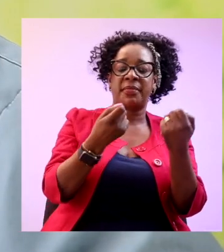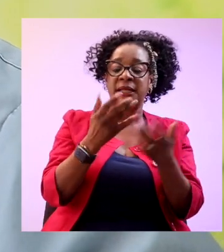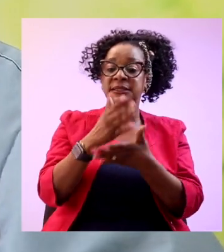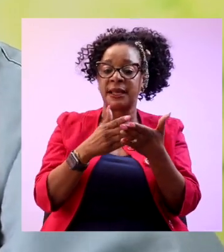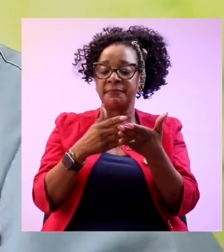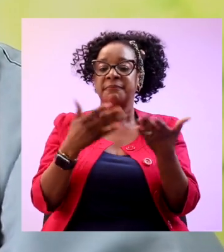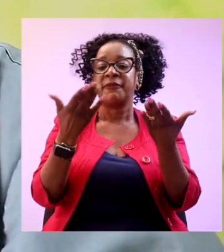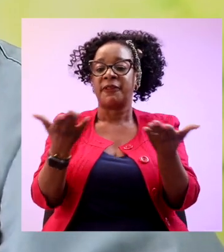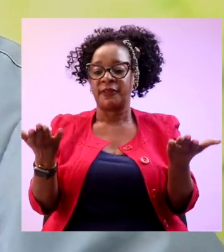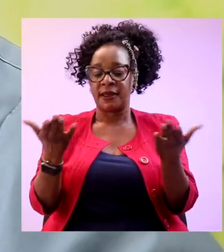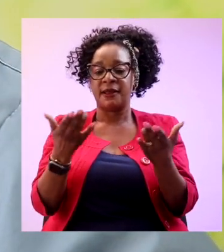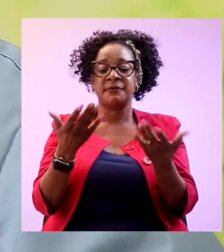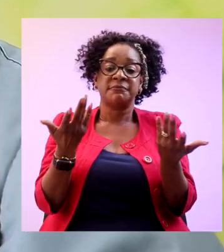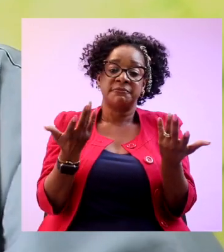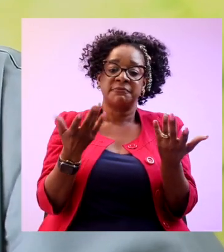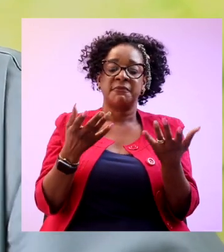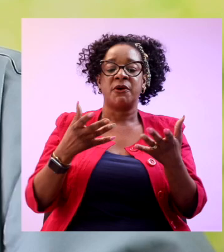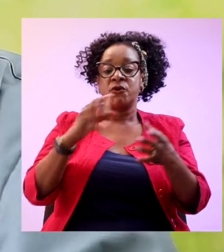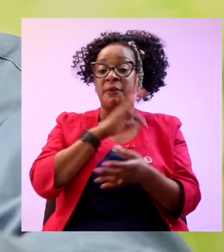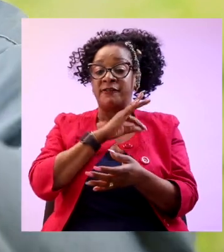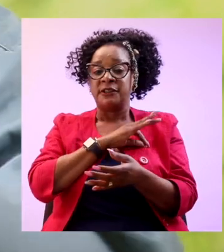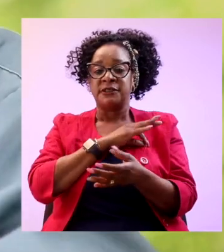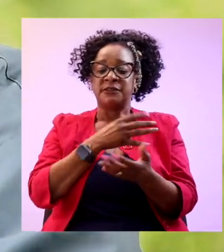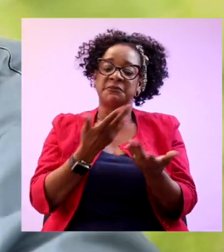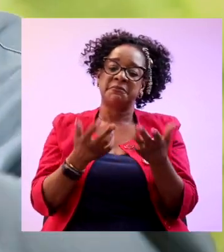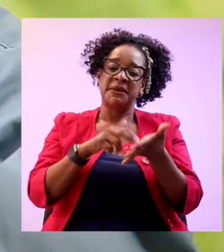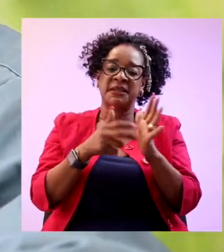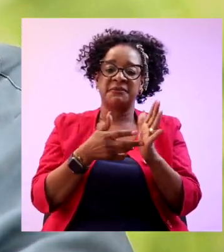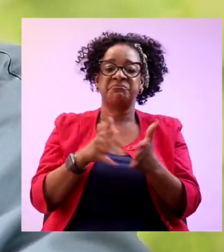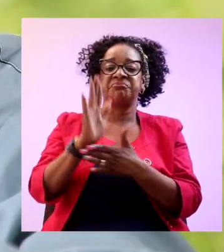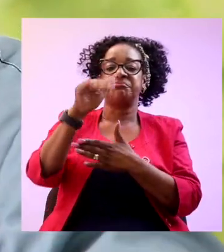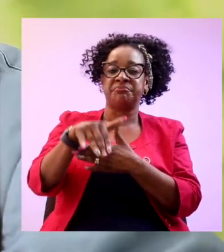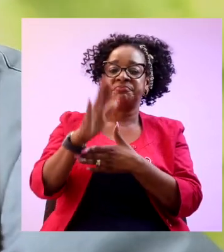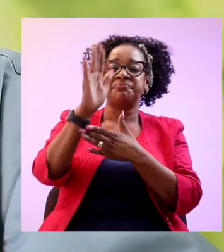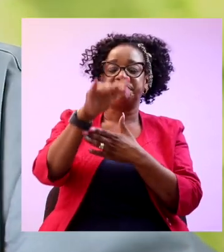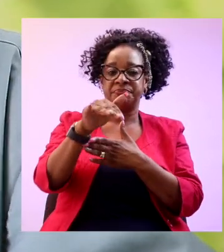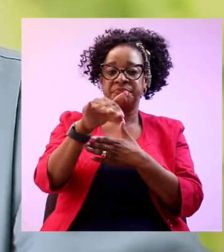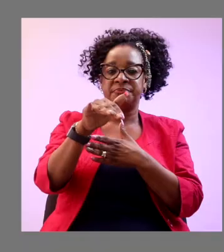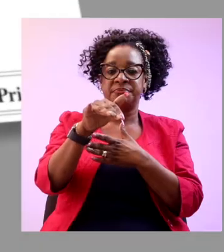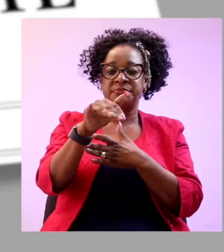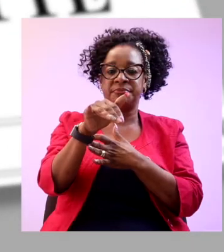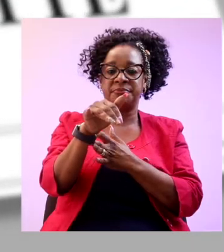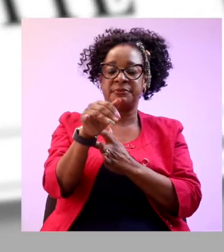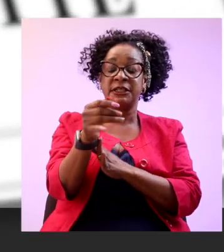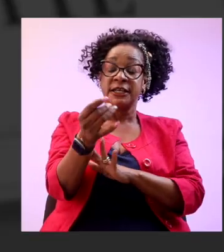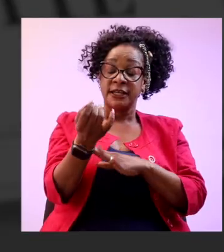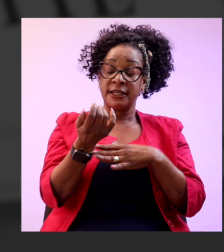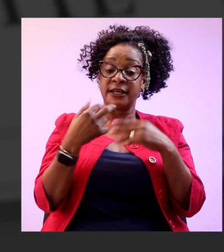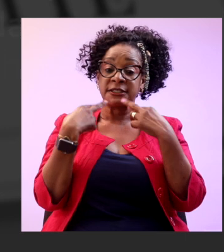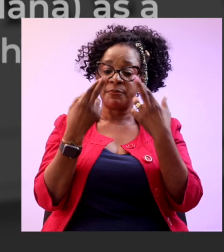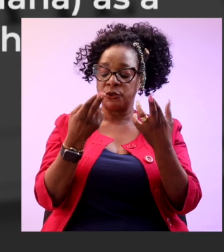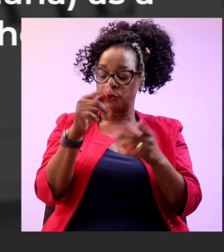ile imechukuliwa, hiyo pengine wanapata. Kwa hivyo inakuwa ni kama mchezo huo wa aina hiyo. In response to